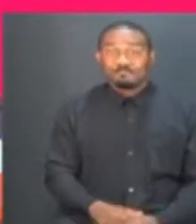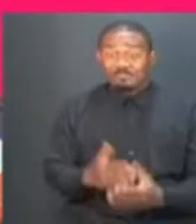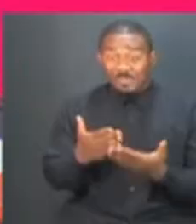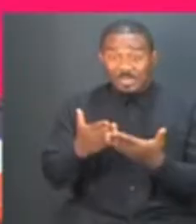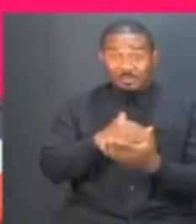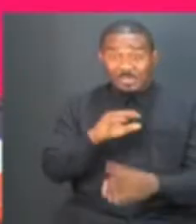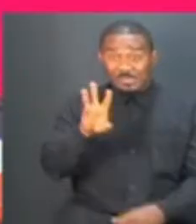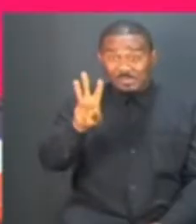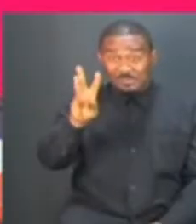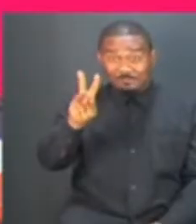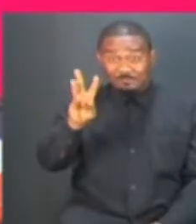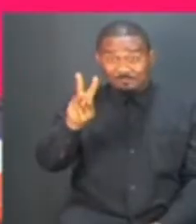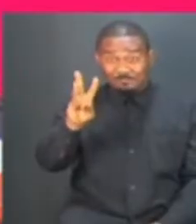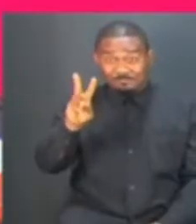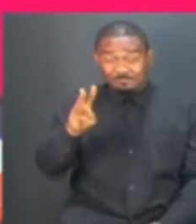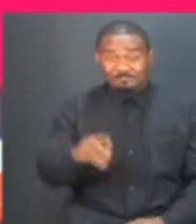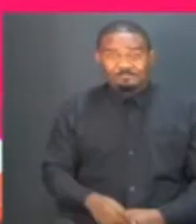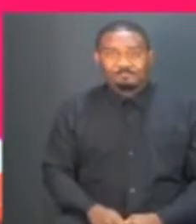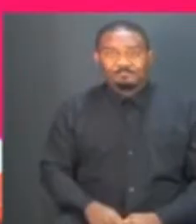16.